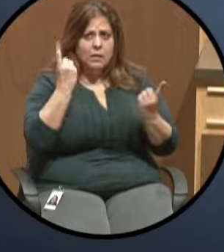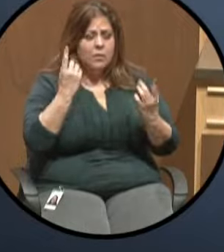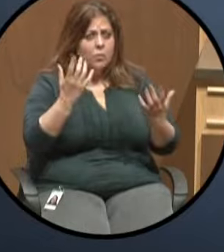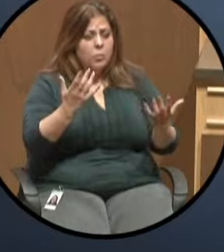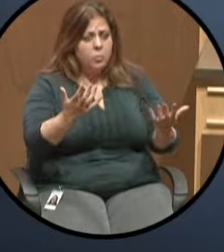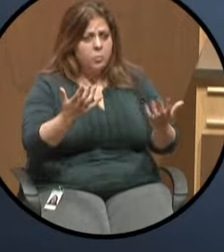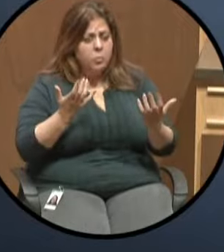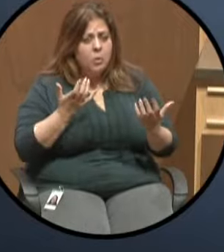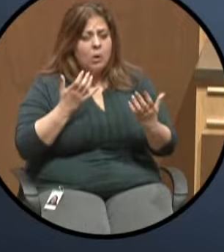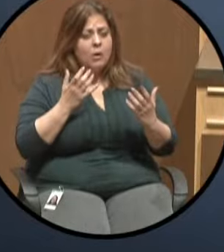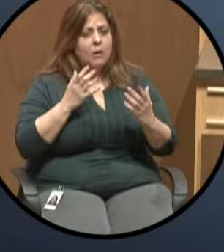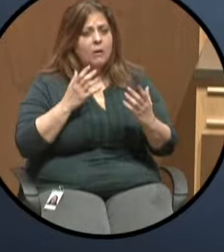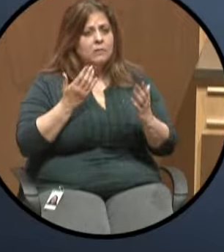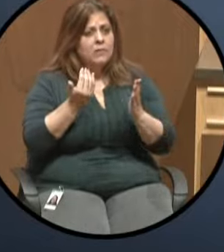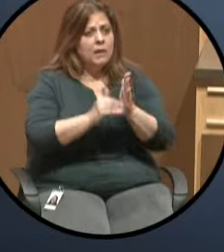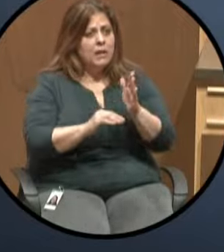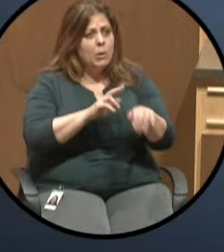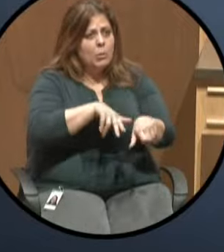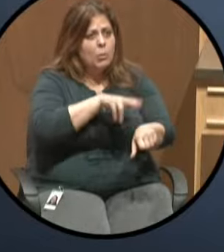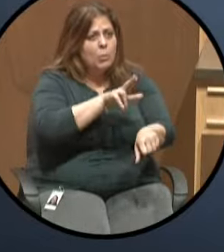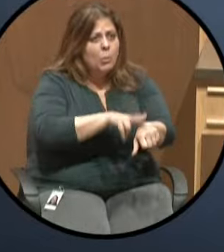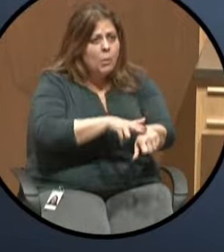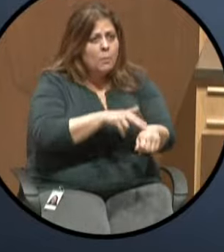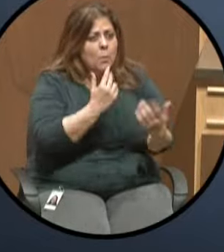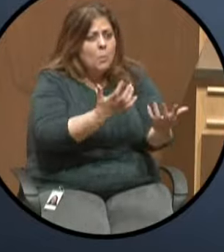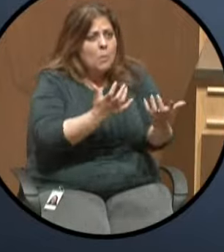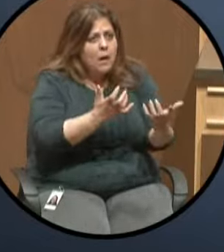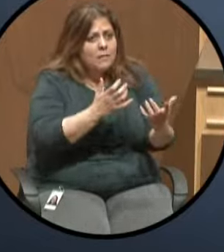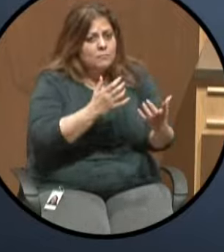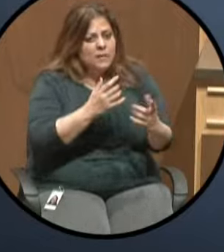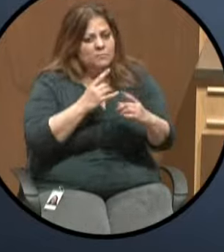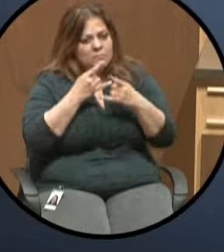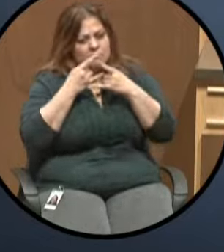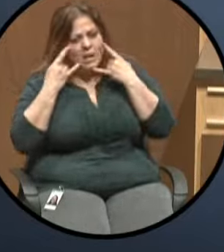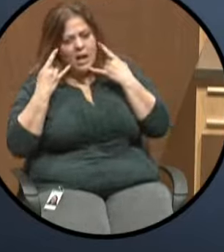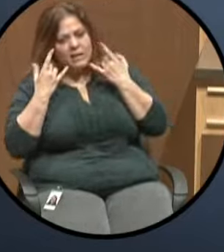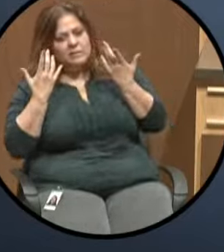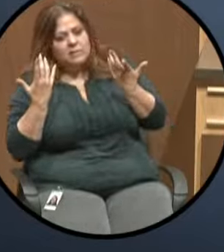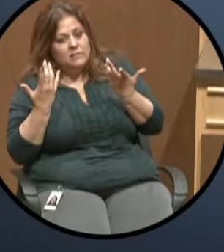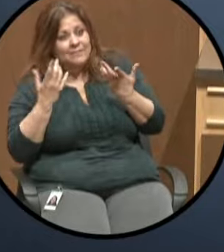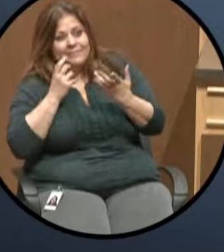lives, and masks remain one of those barriers.